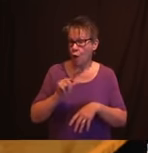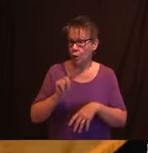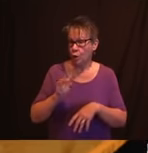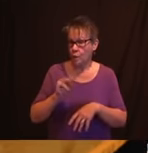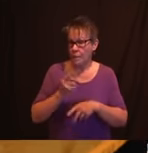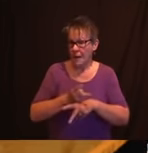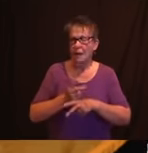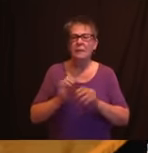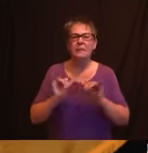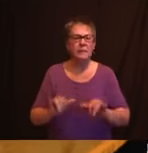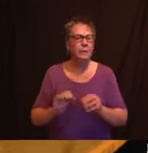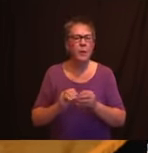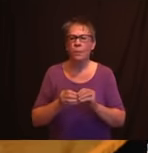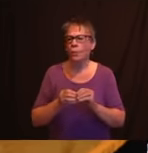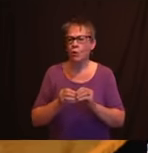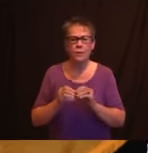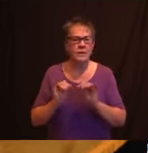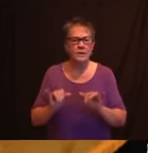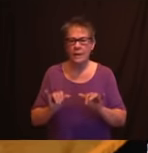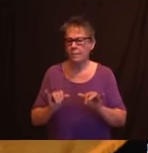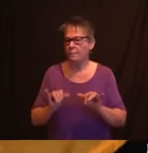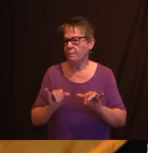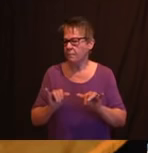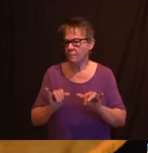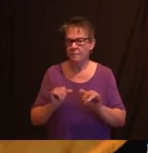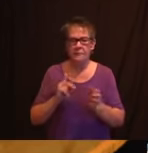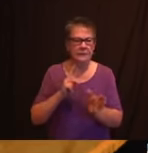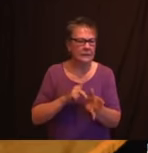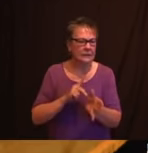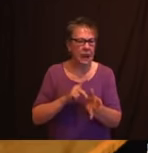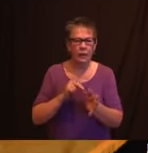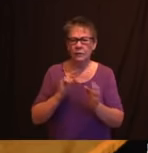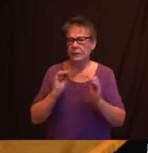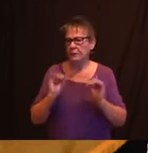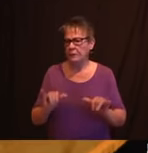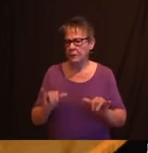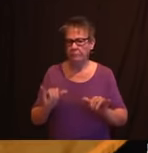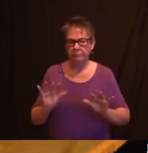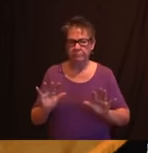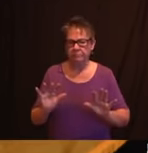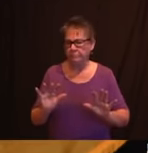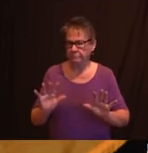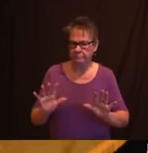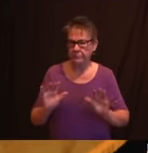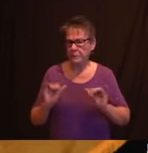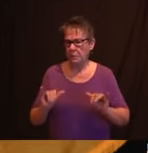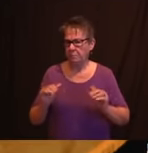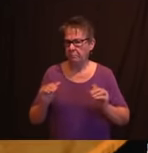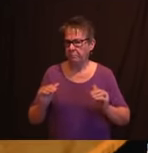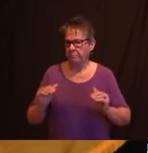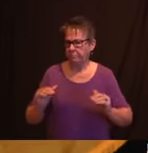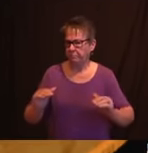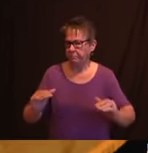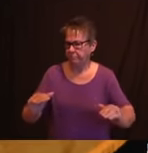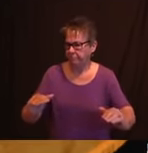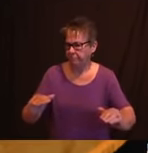is 4.28%. In the north, 3.4%, central,